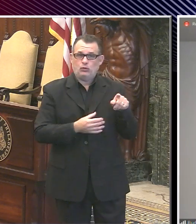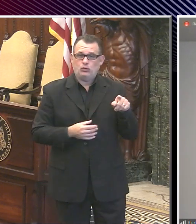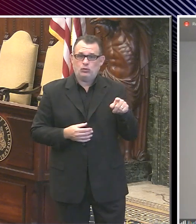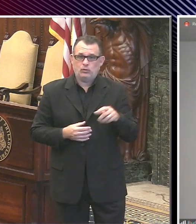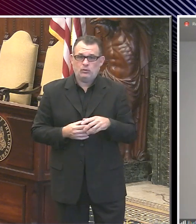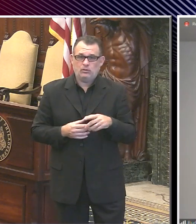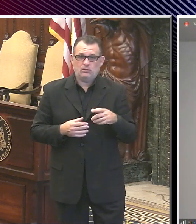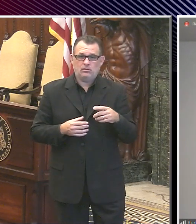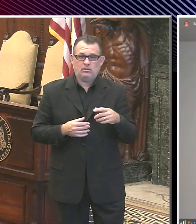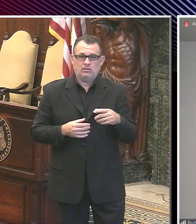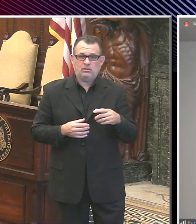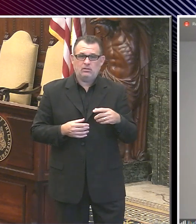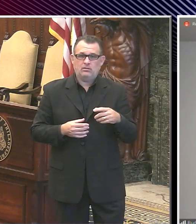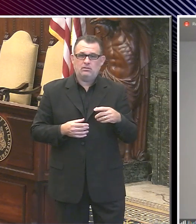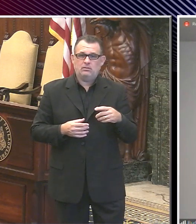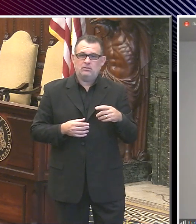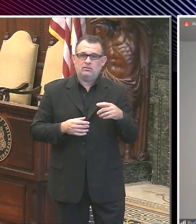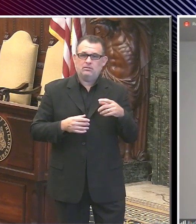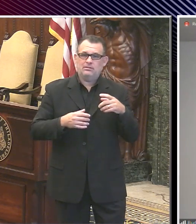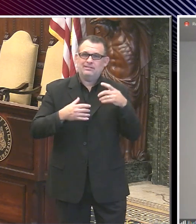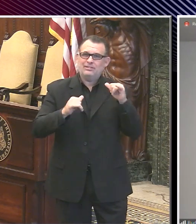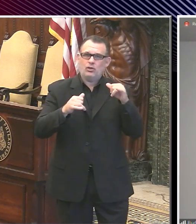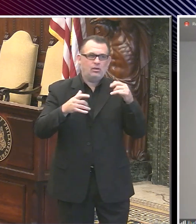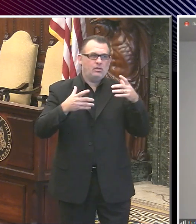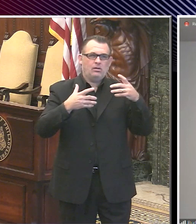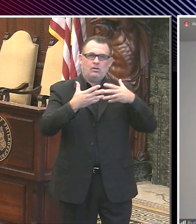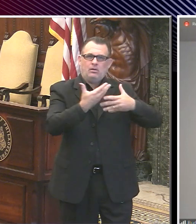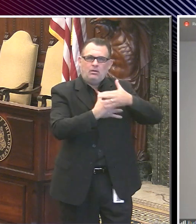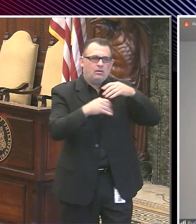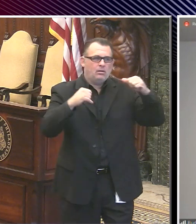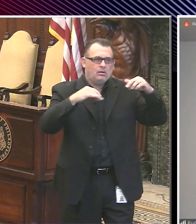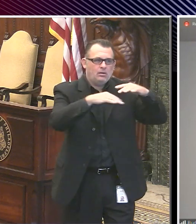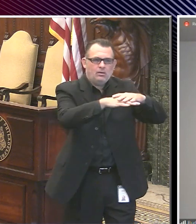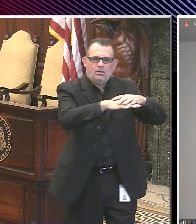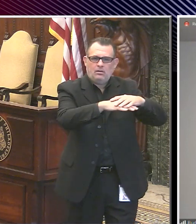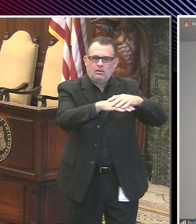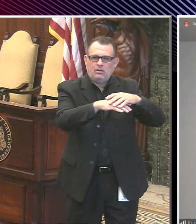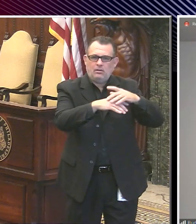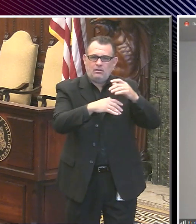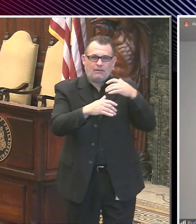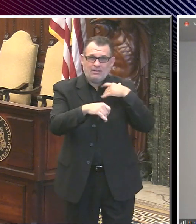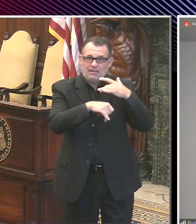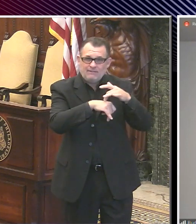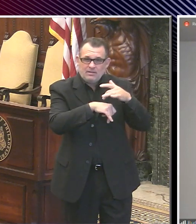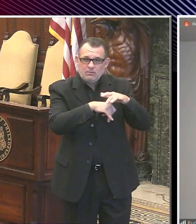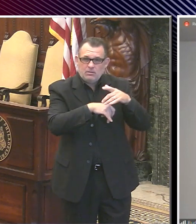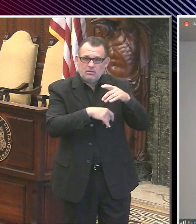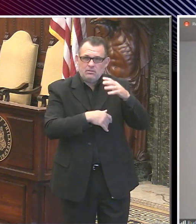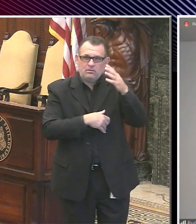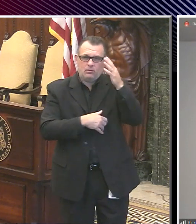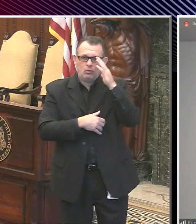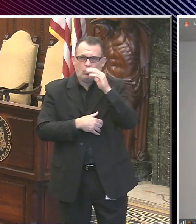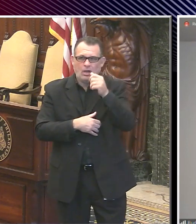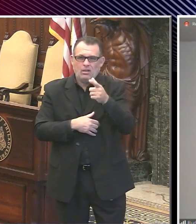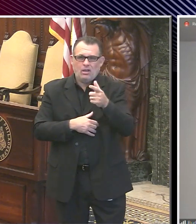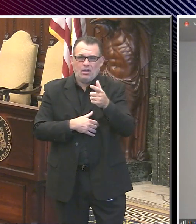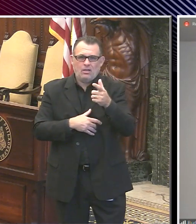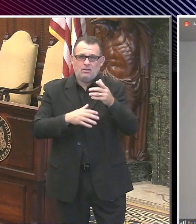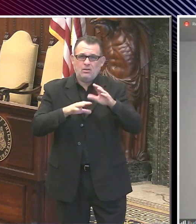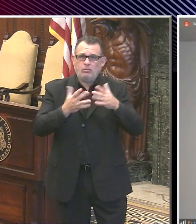congregate settings are going to be available, why not, you know, just in-person